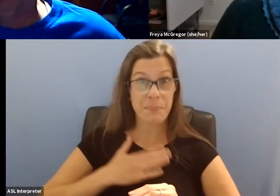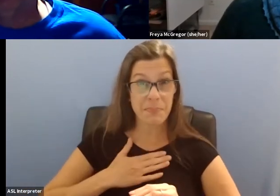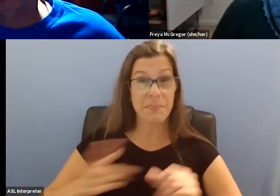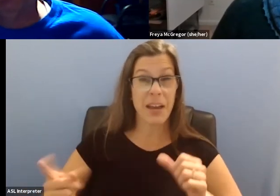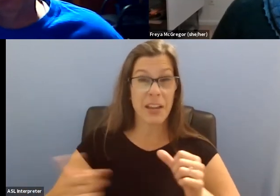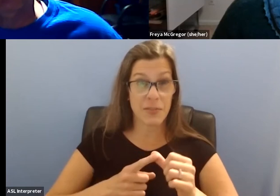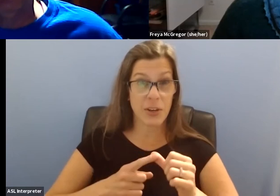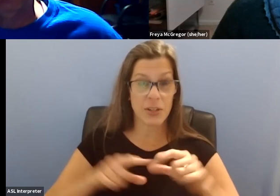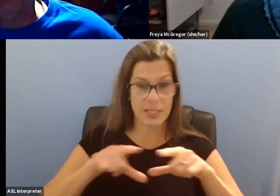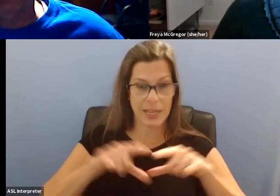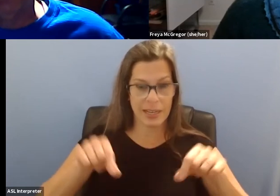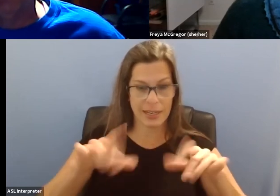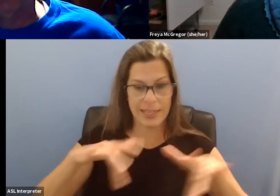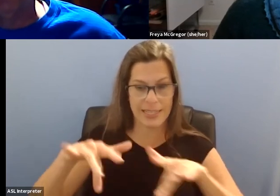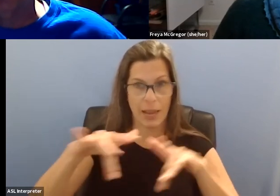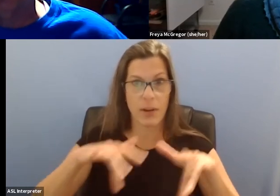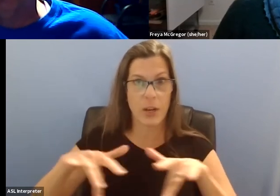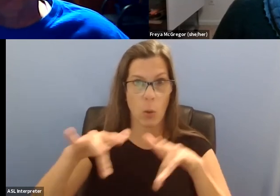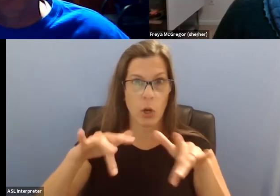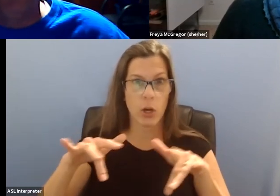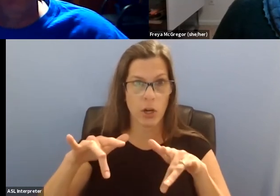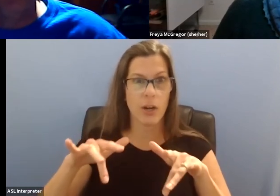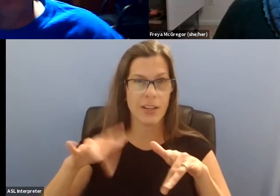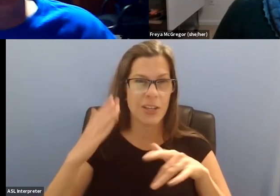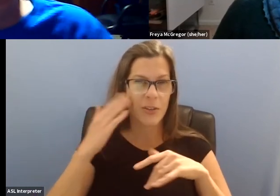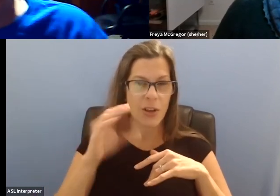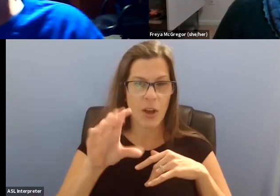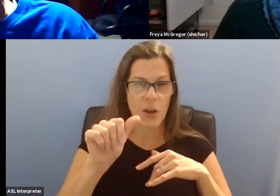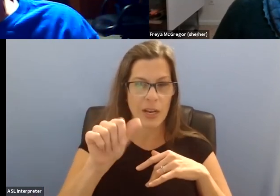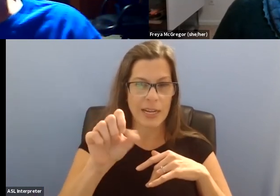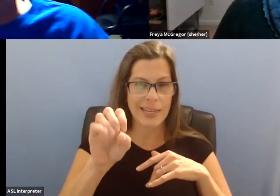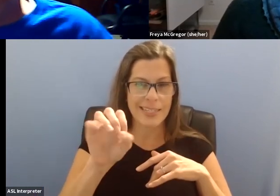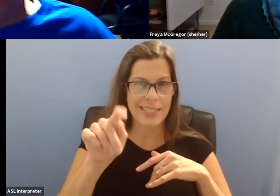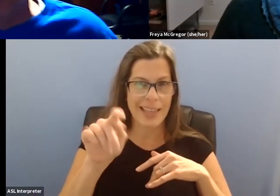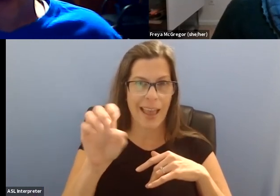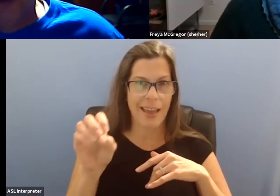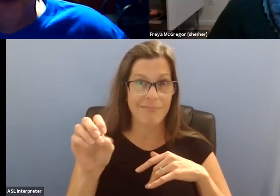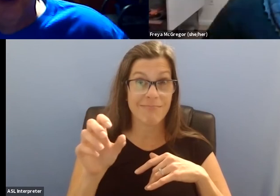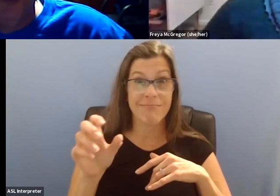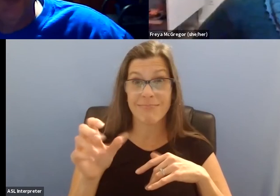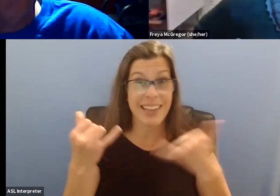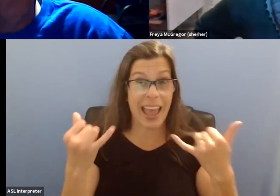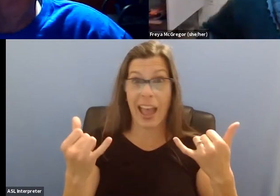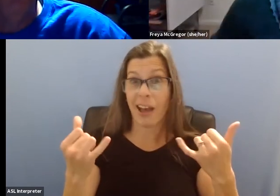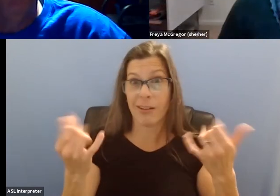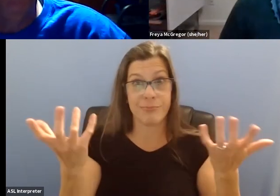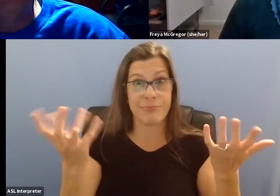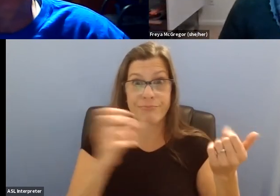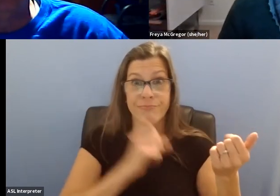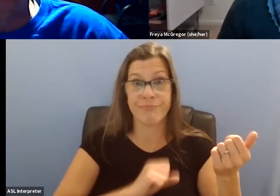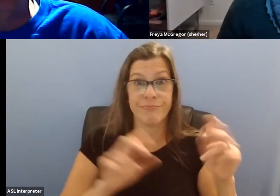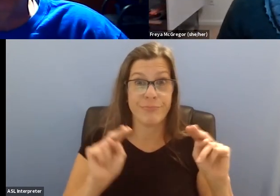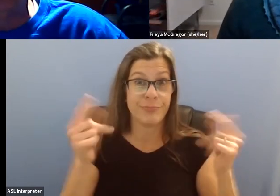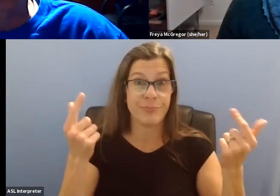because of my interest in birds. And it was when cassettes were brand new and now they don't even use them anymore. Uh, but along the way